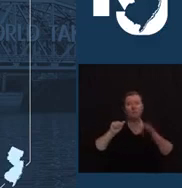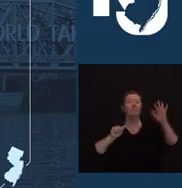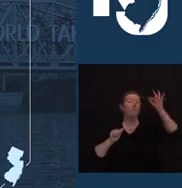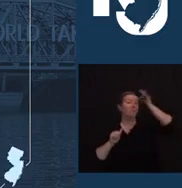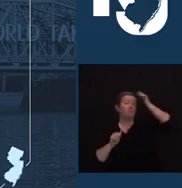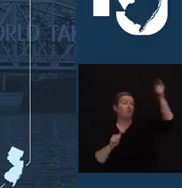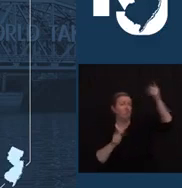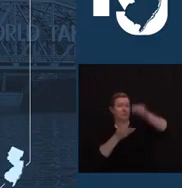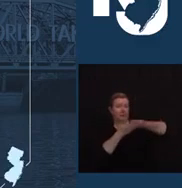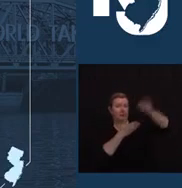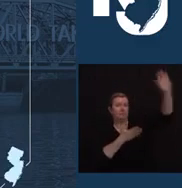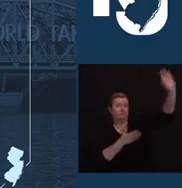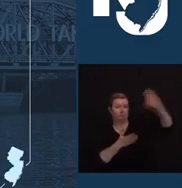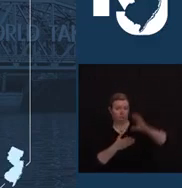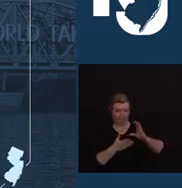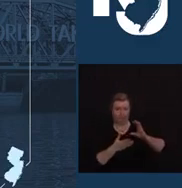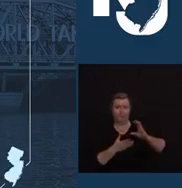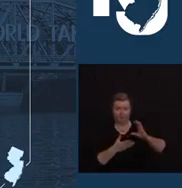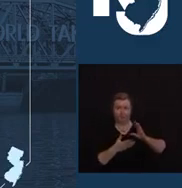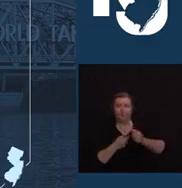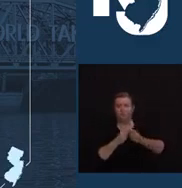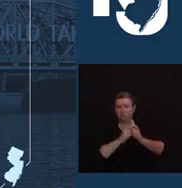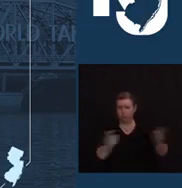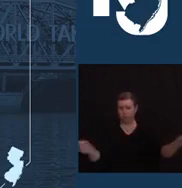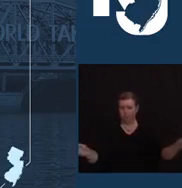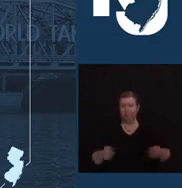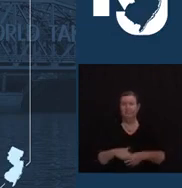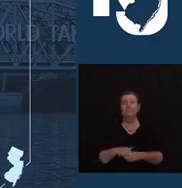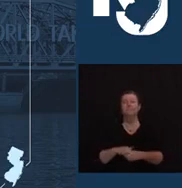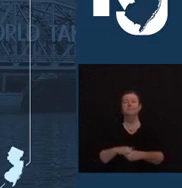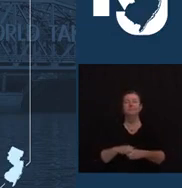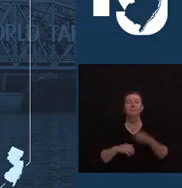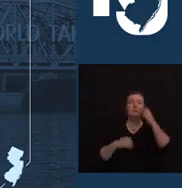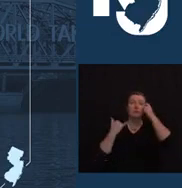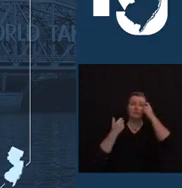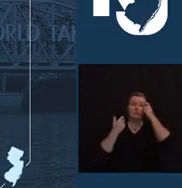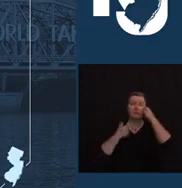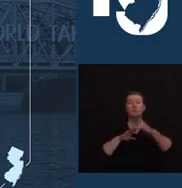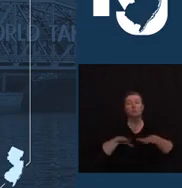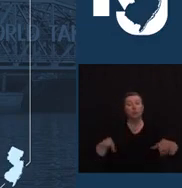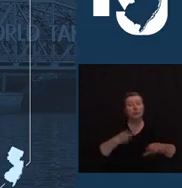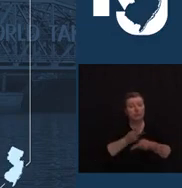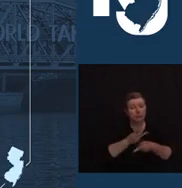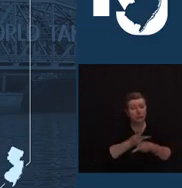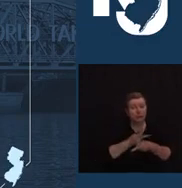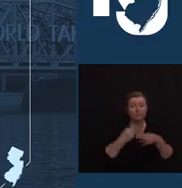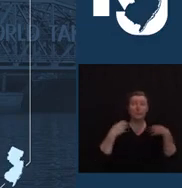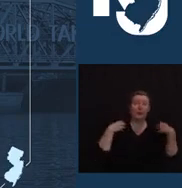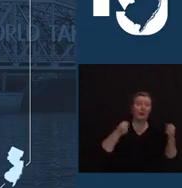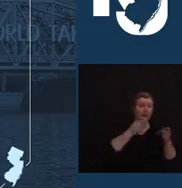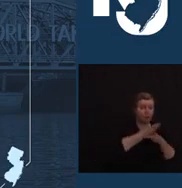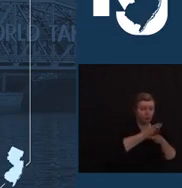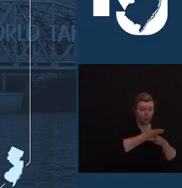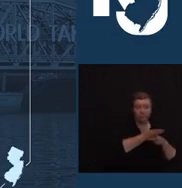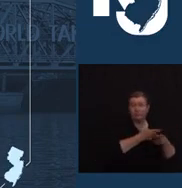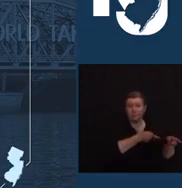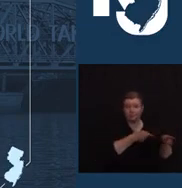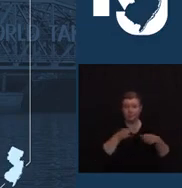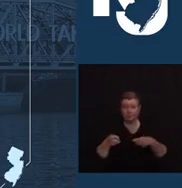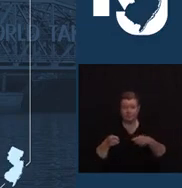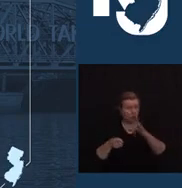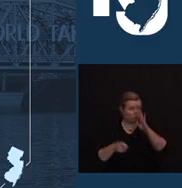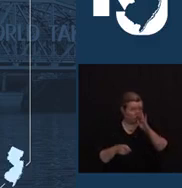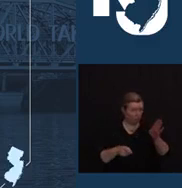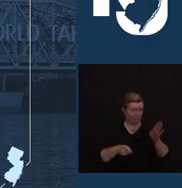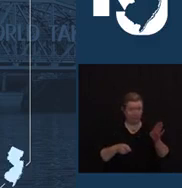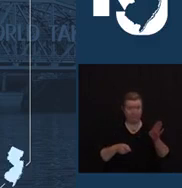coronavirus relief funds. And in terms of child care and health care, the direct supports and subsidies we offer mean